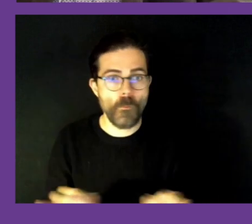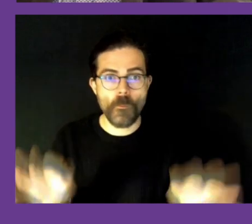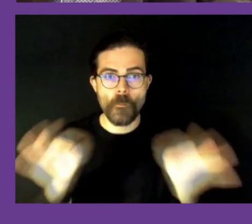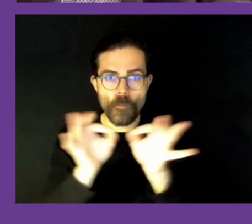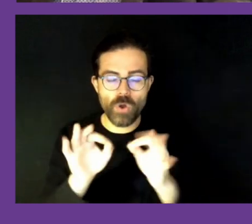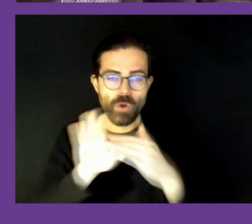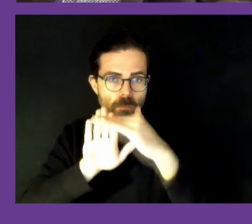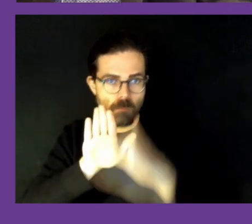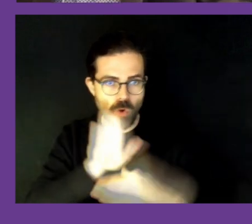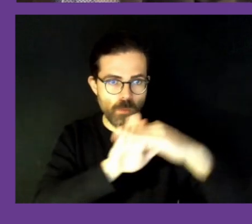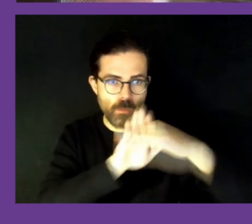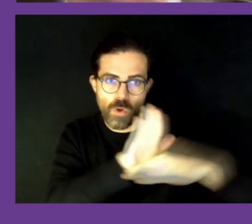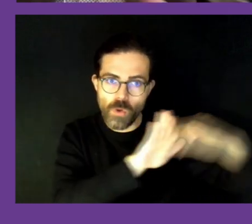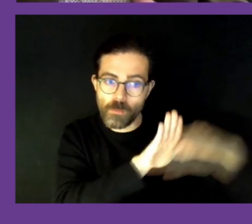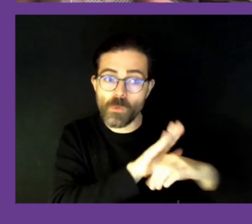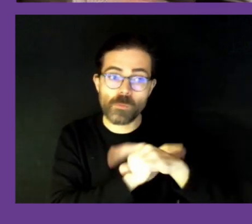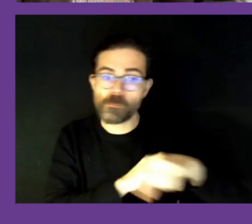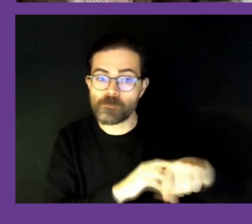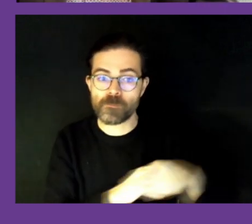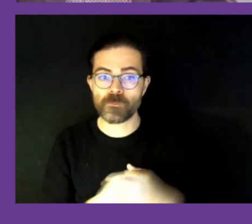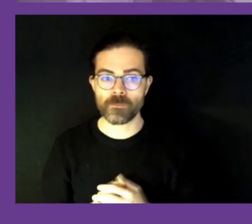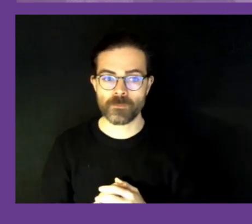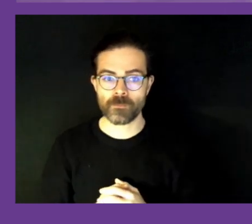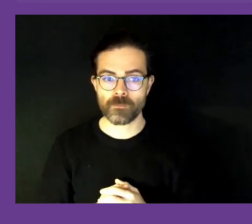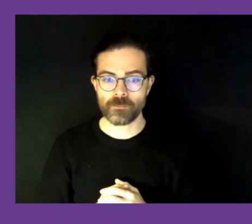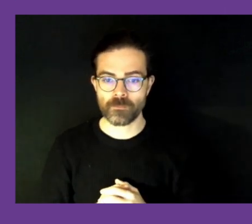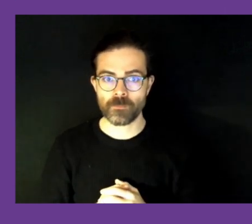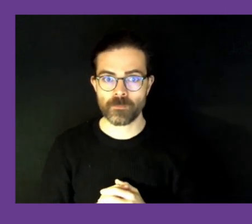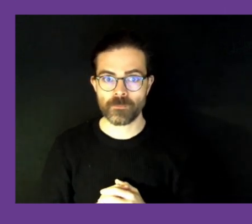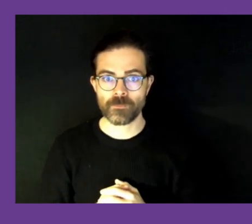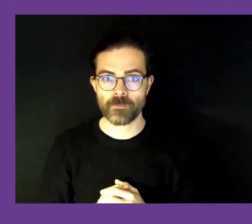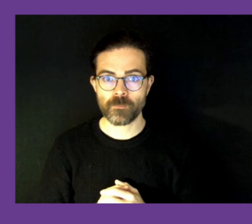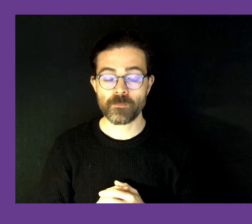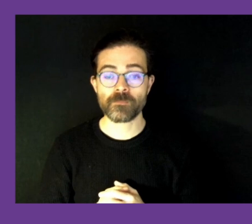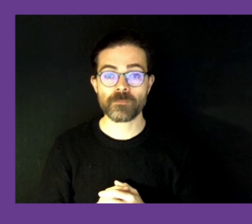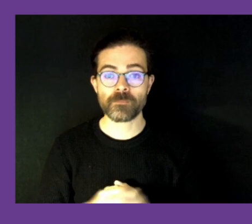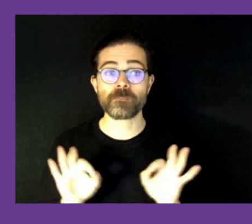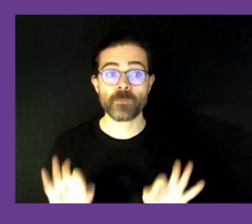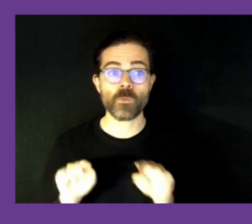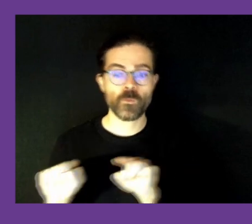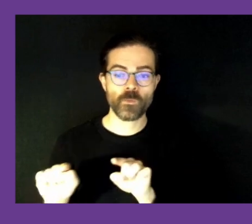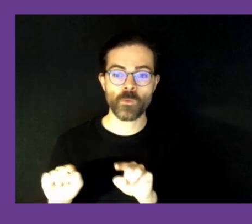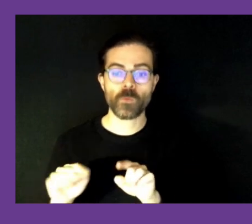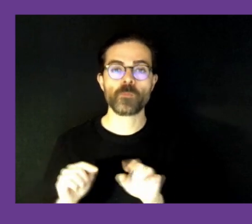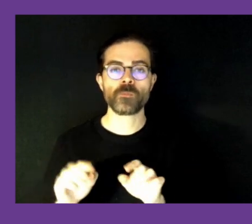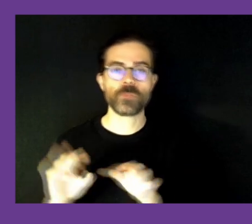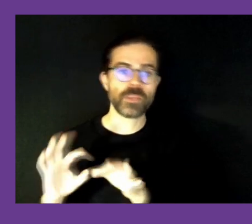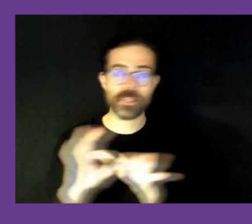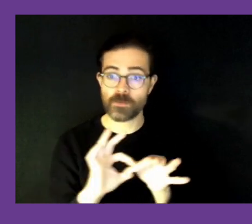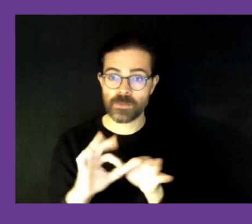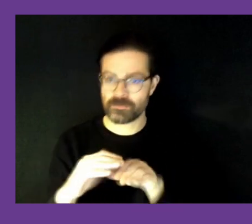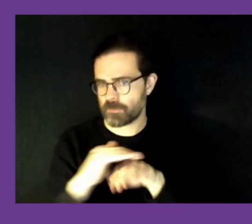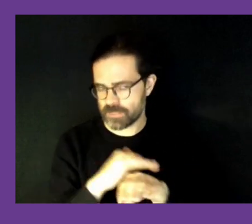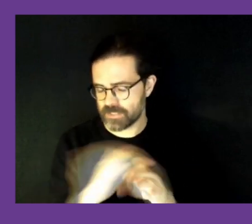mainly standardization related to accessibility. And I give the floor to Chiara, who is